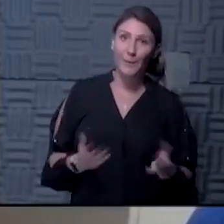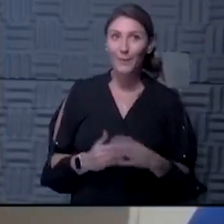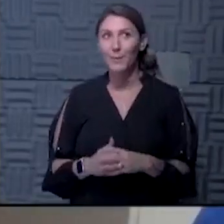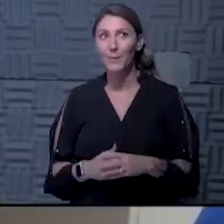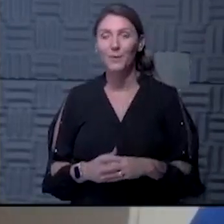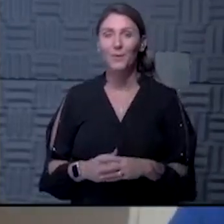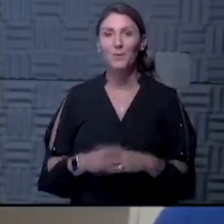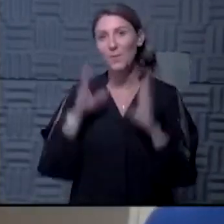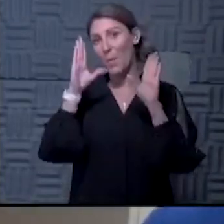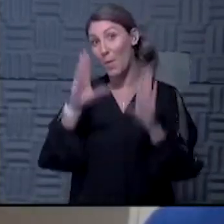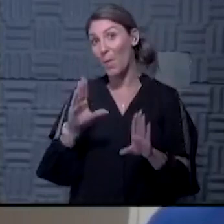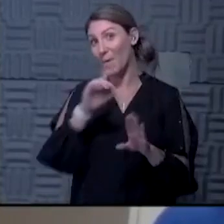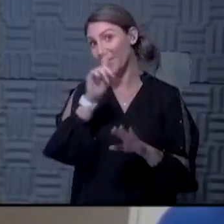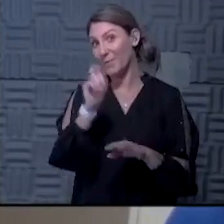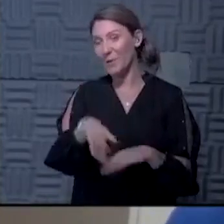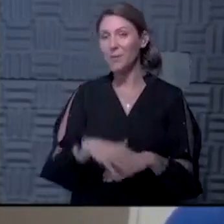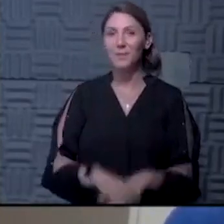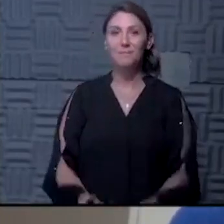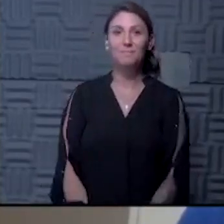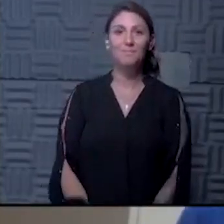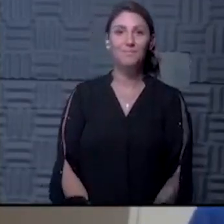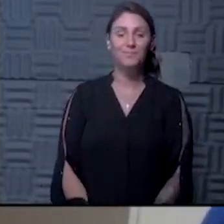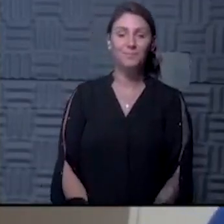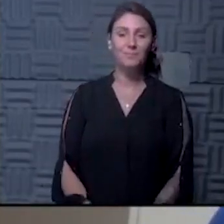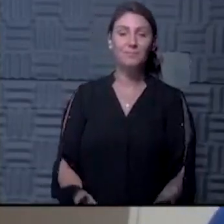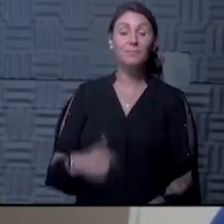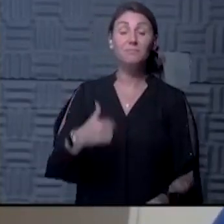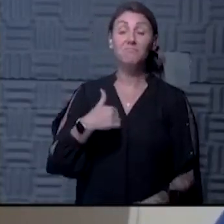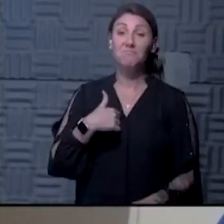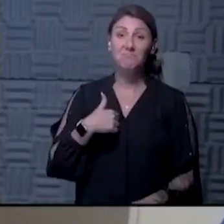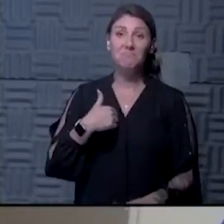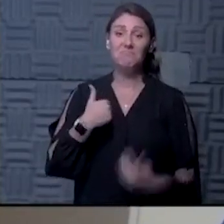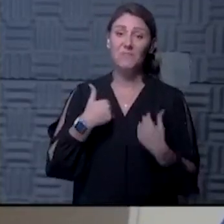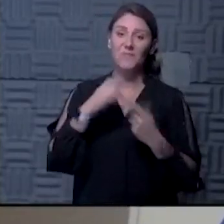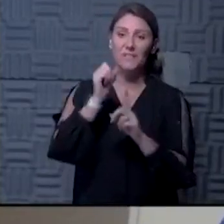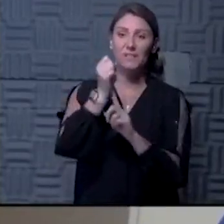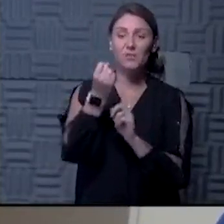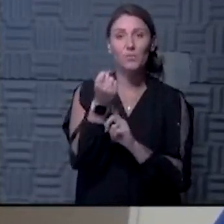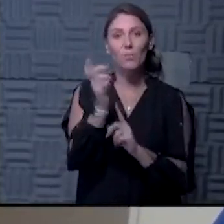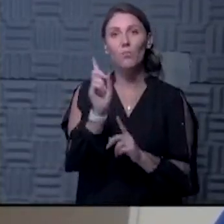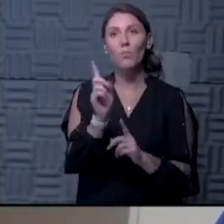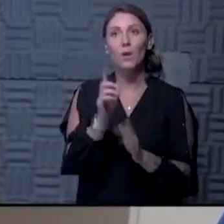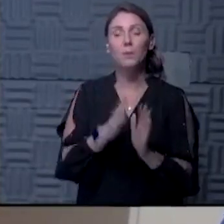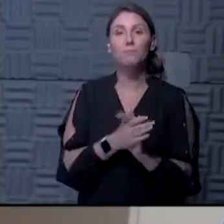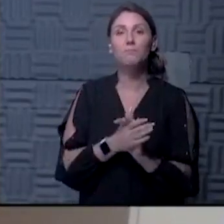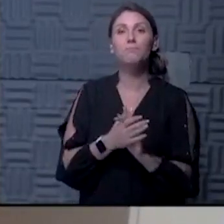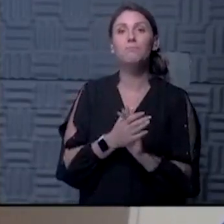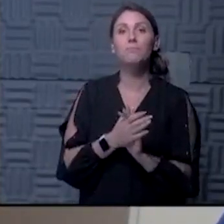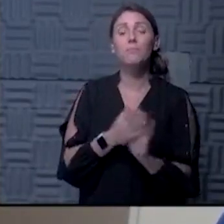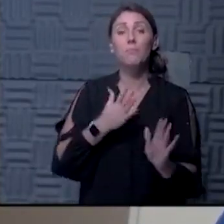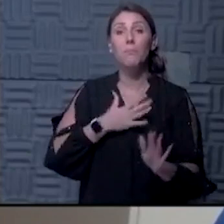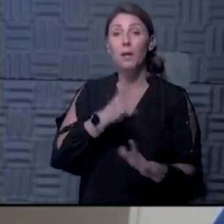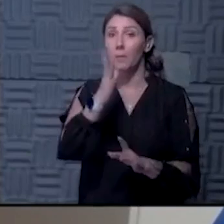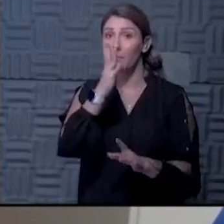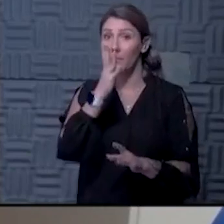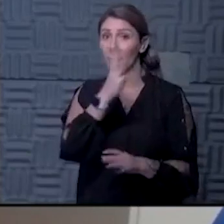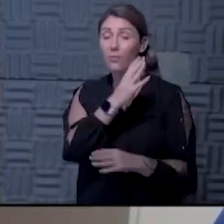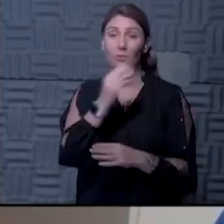Great question. So I'm in a situation where my mother and my sister